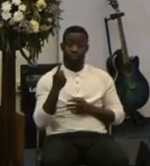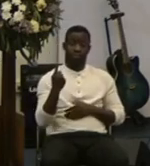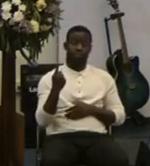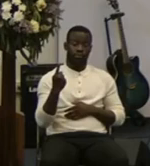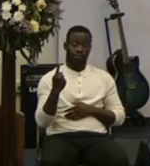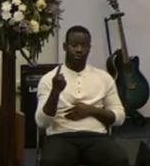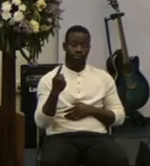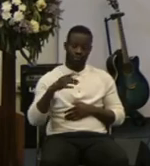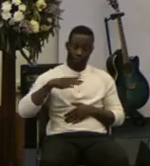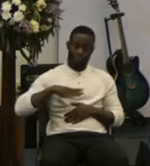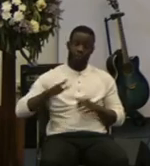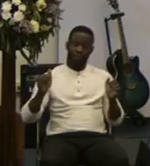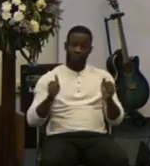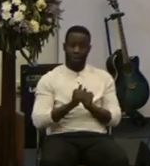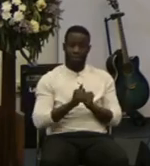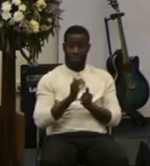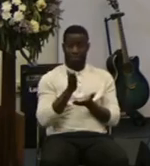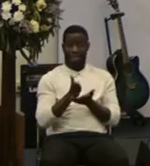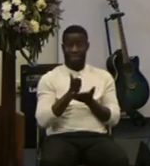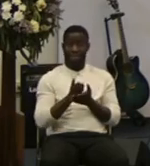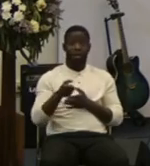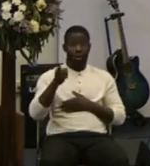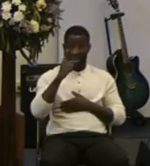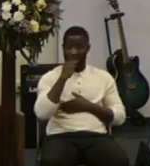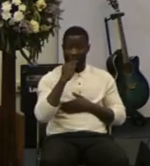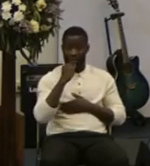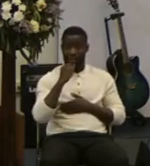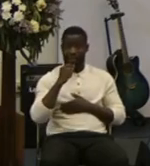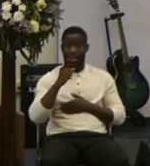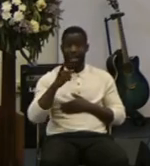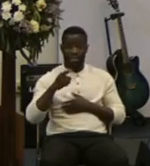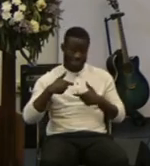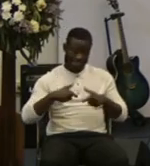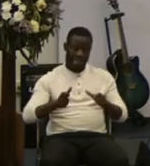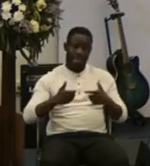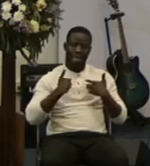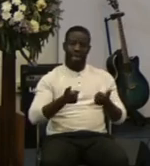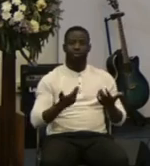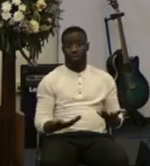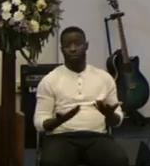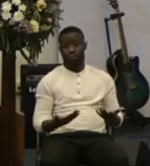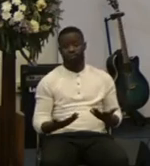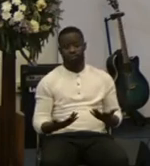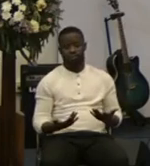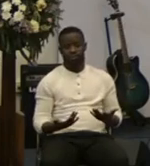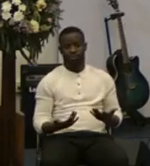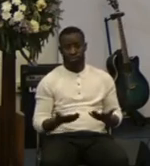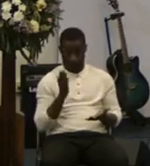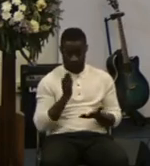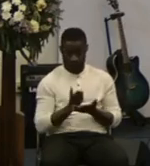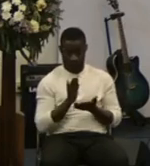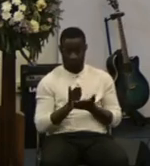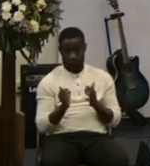this. We need to affirm the fact that God can and does still heal today. Let's